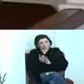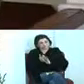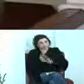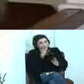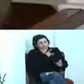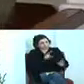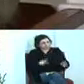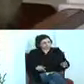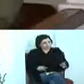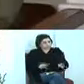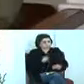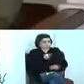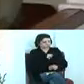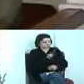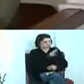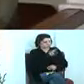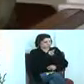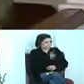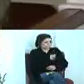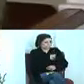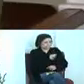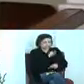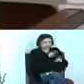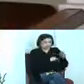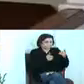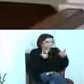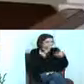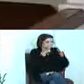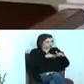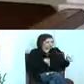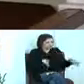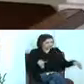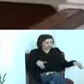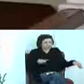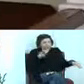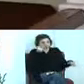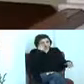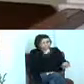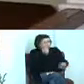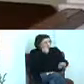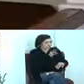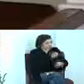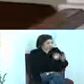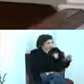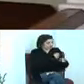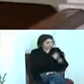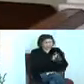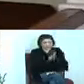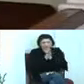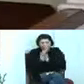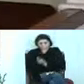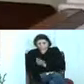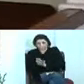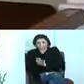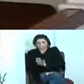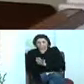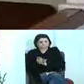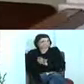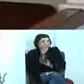Sarah was barren for 90 years before she became the mother of the